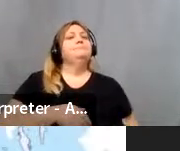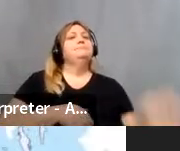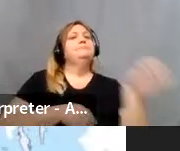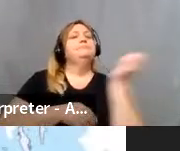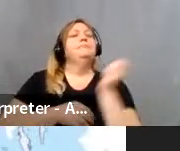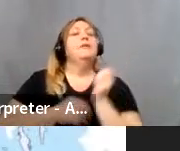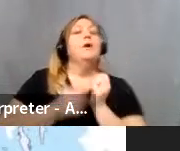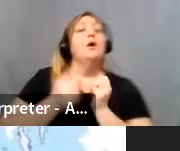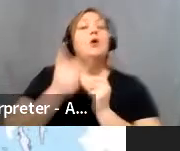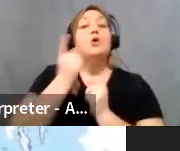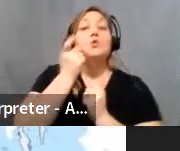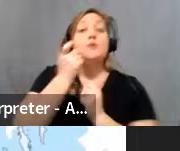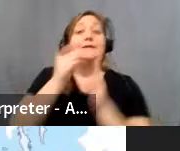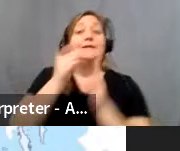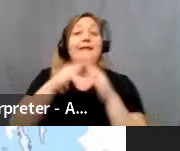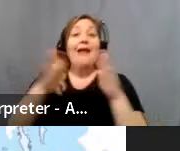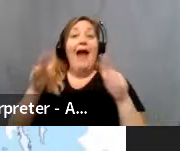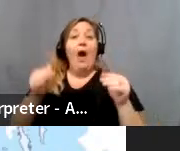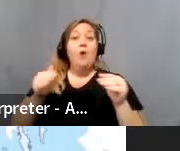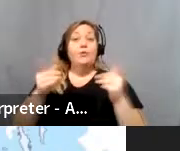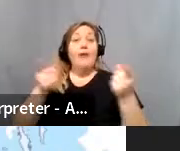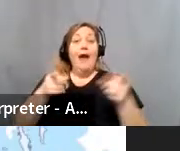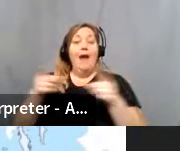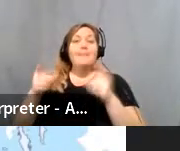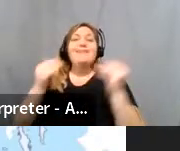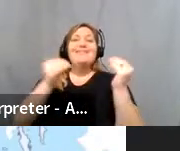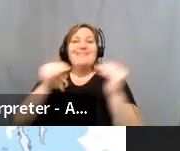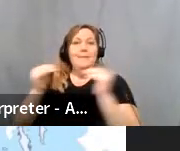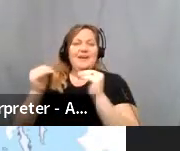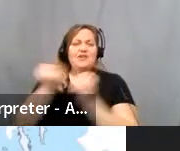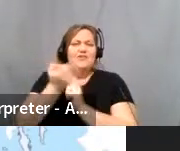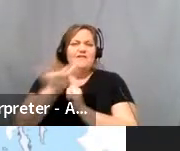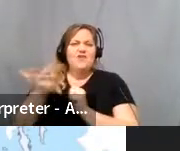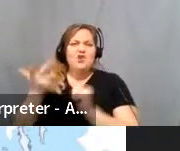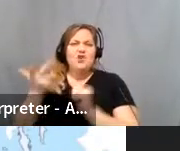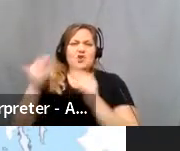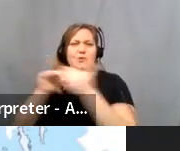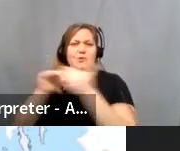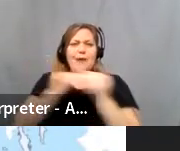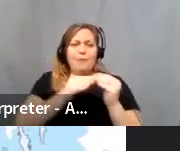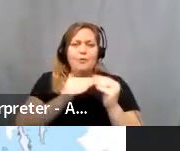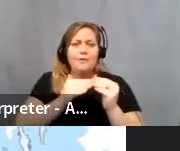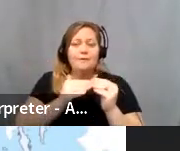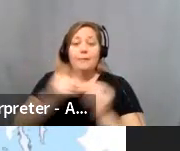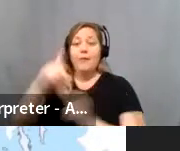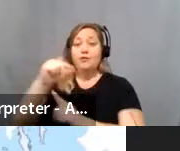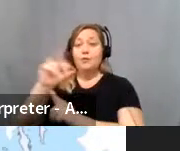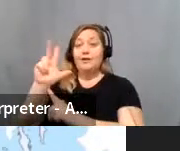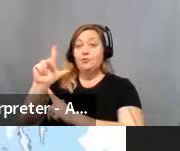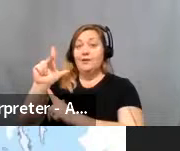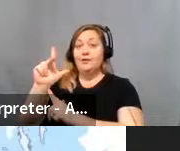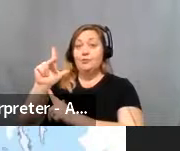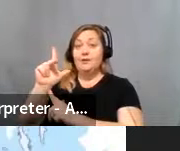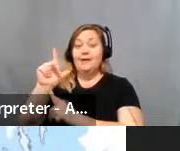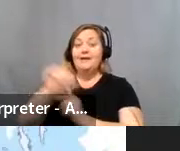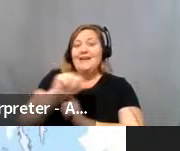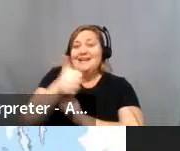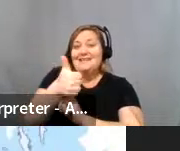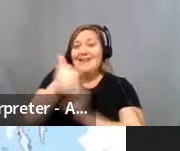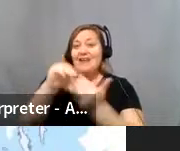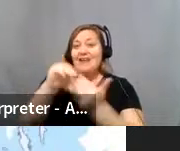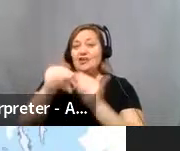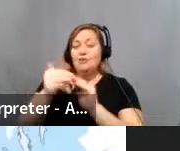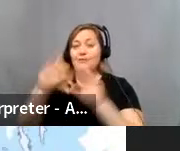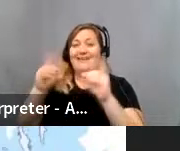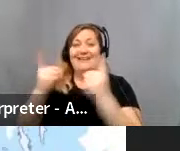What recent housing production has occurred has been limited to only a few neighborhoods. In 2023, 10 community districts